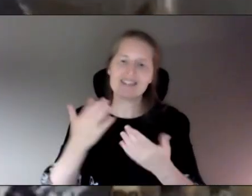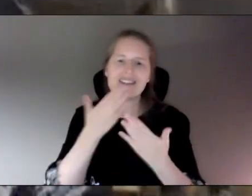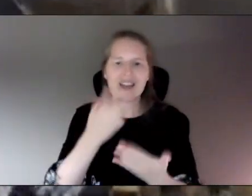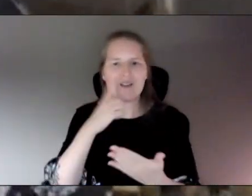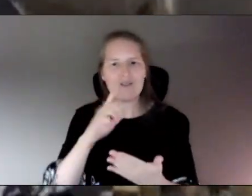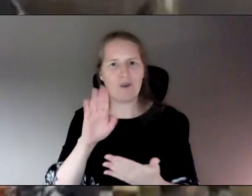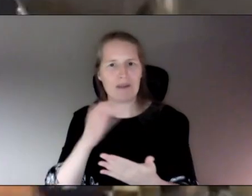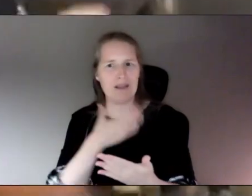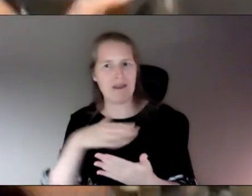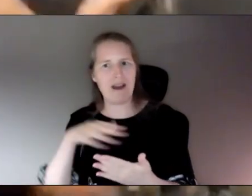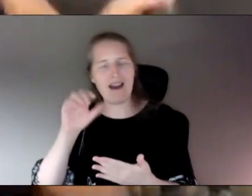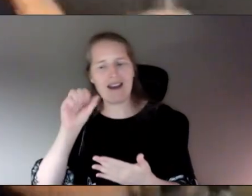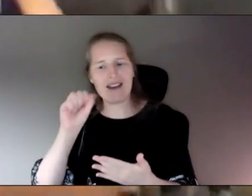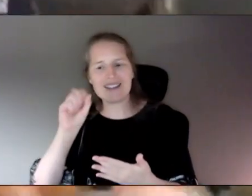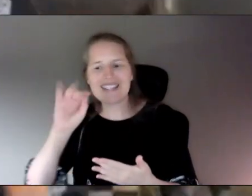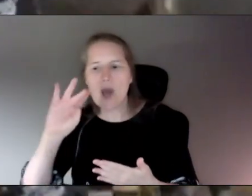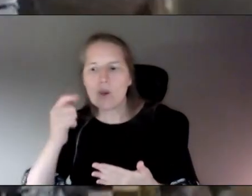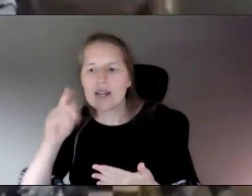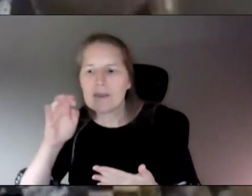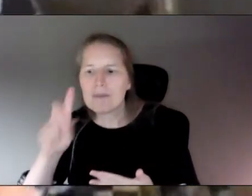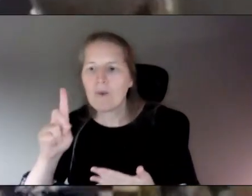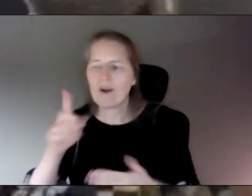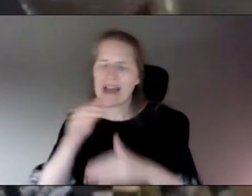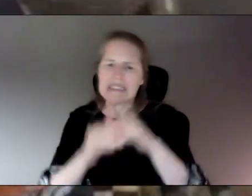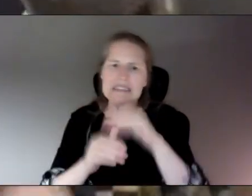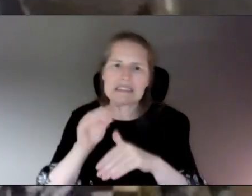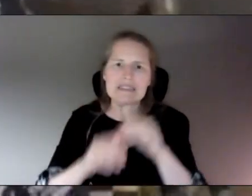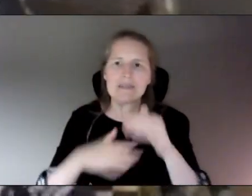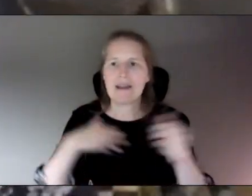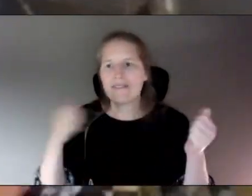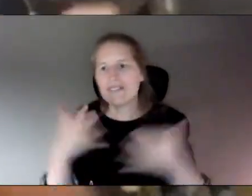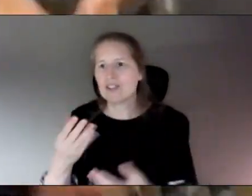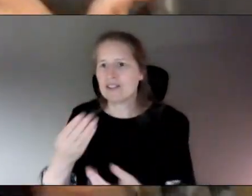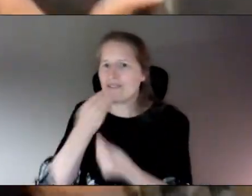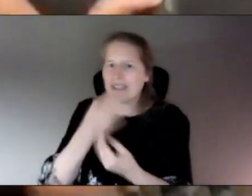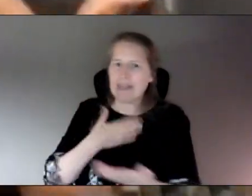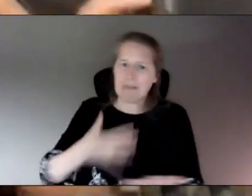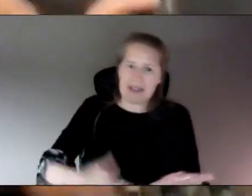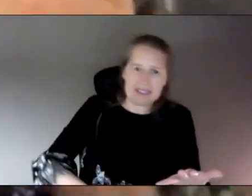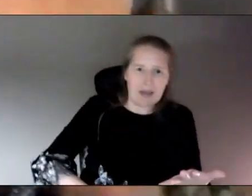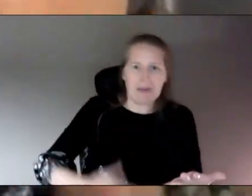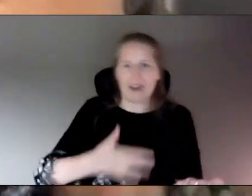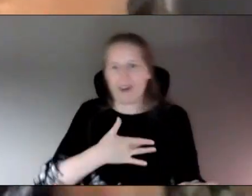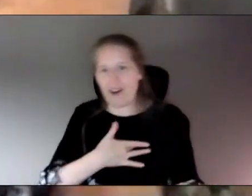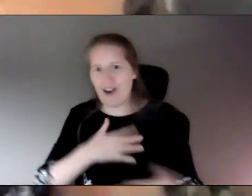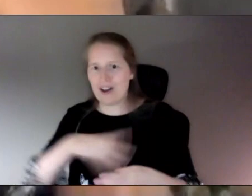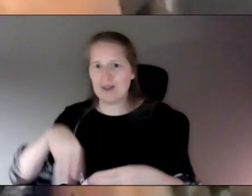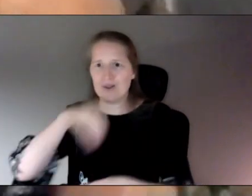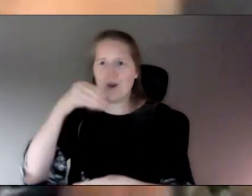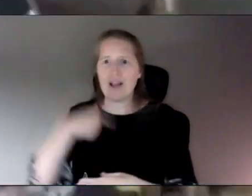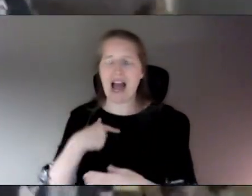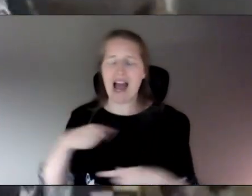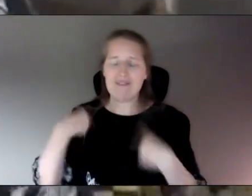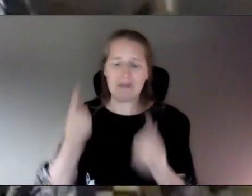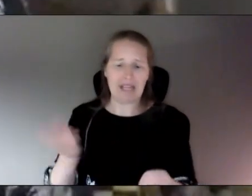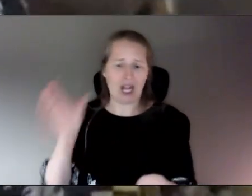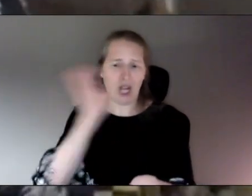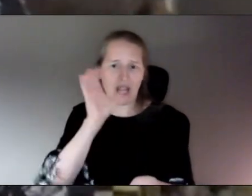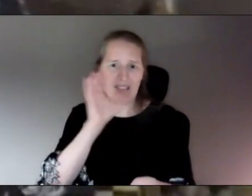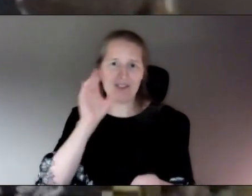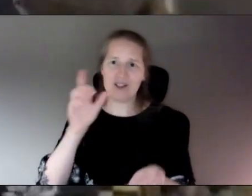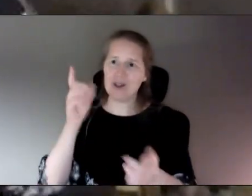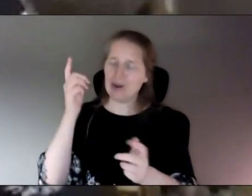my fears. Thank you for feeding my stomach, my heart, my soul. I feel like I've been looking for you for every one of my